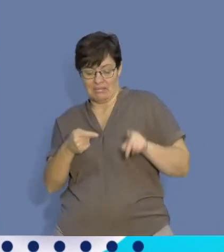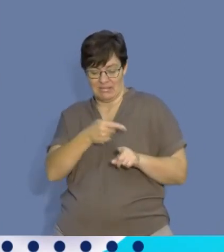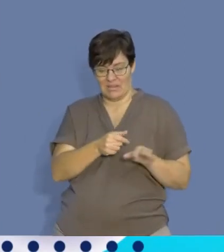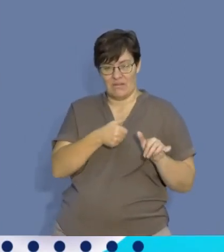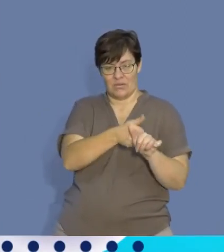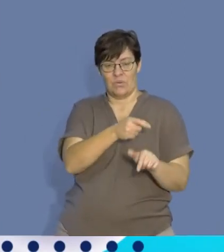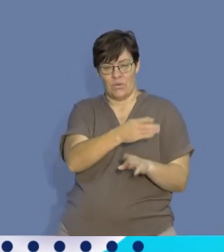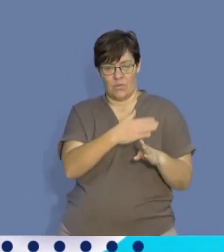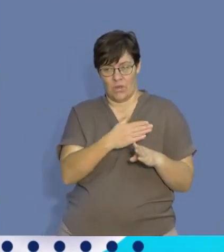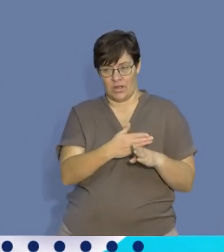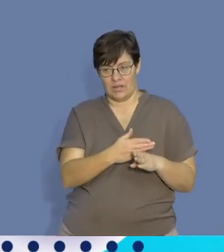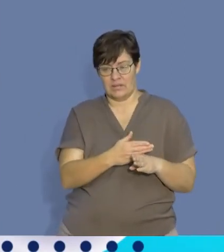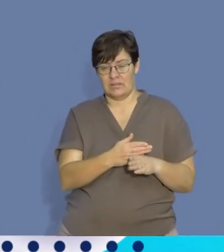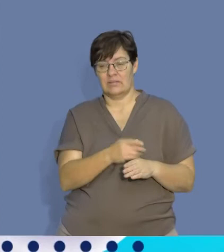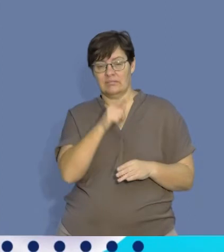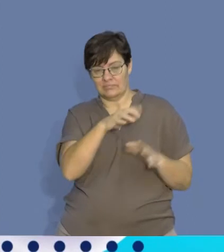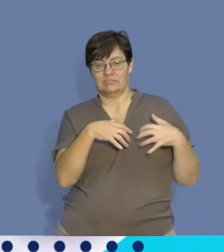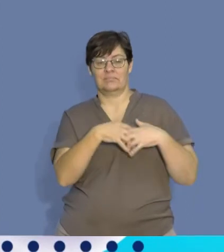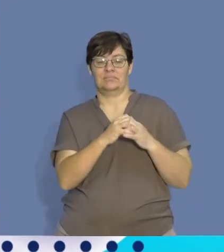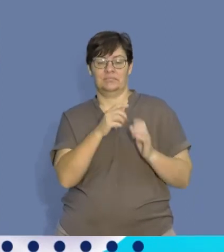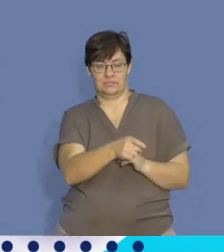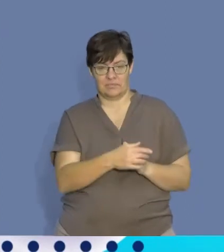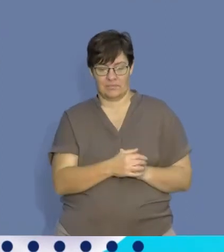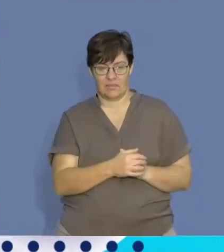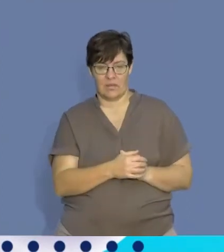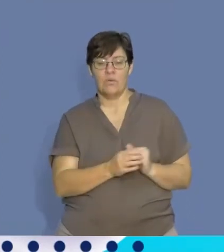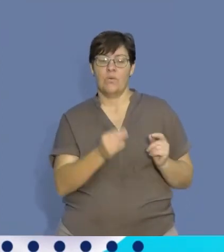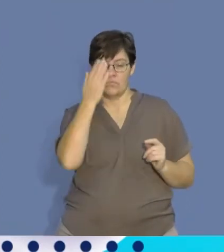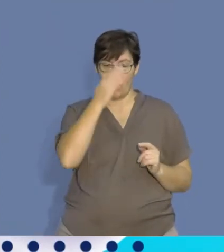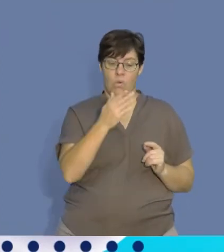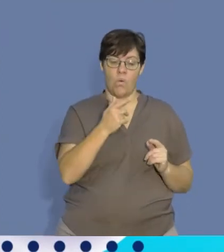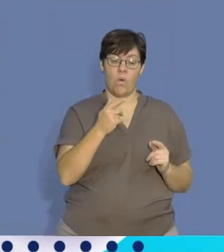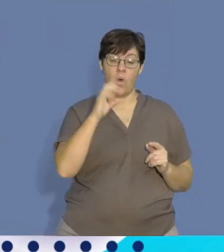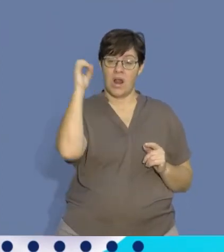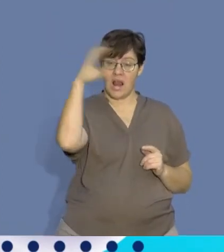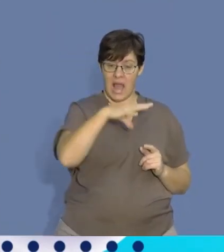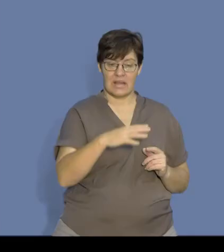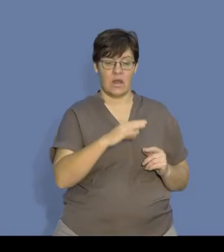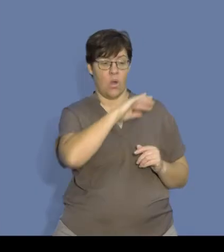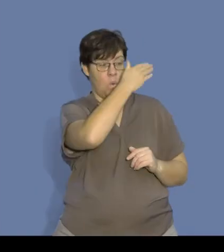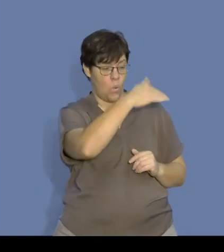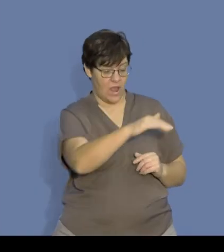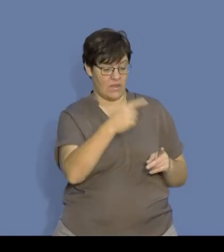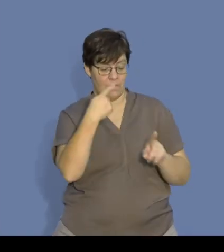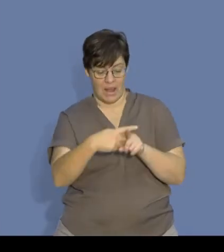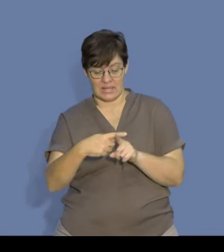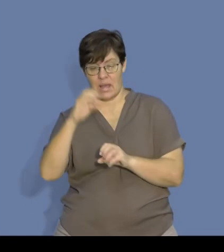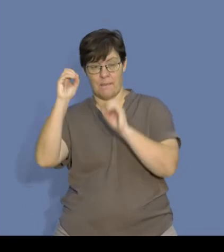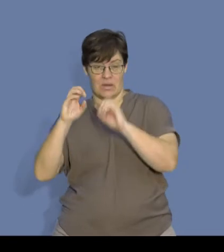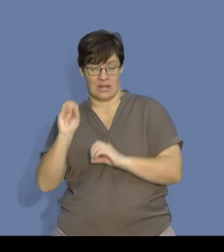get this, now we understand that light is both a wave and a particle. This